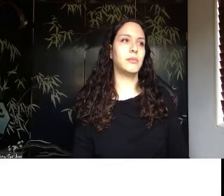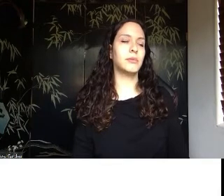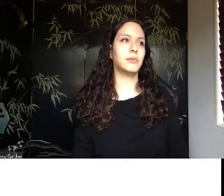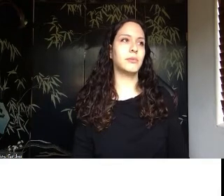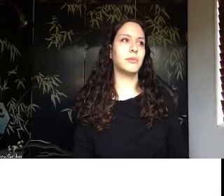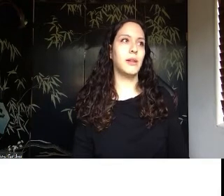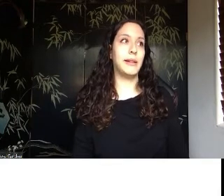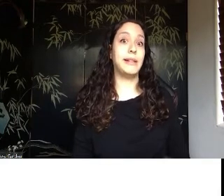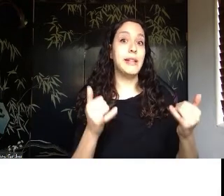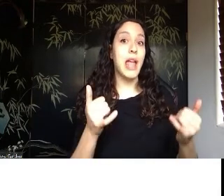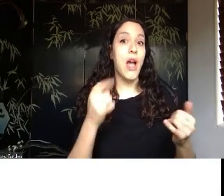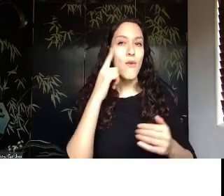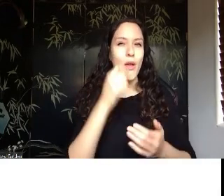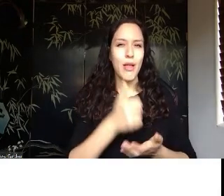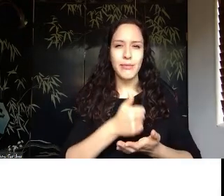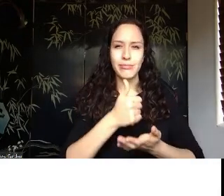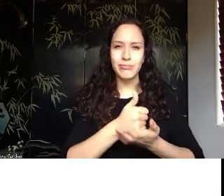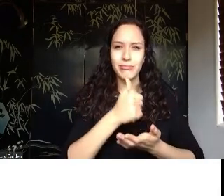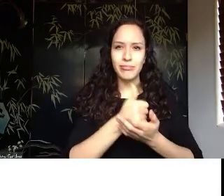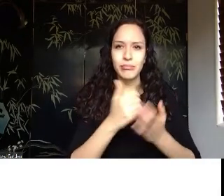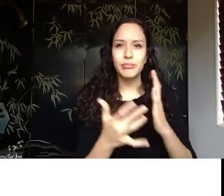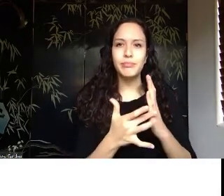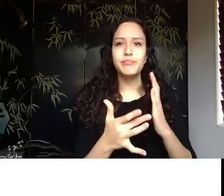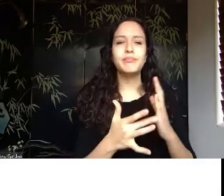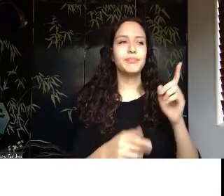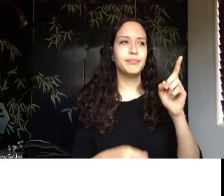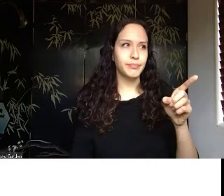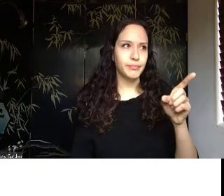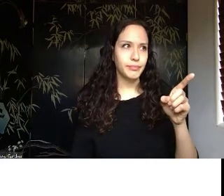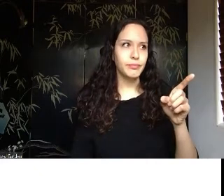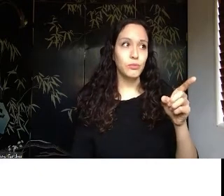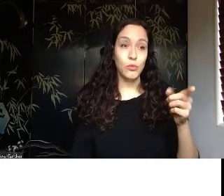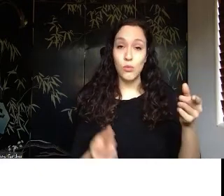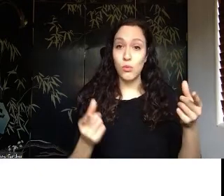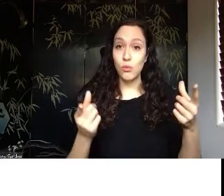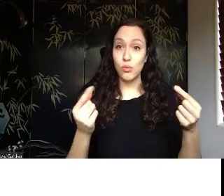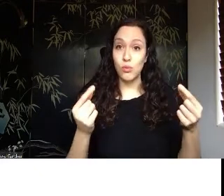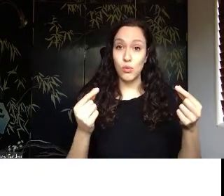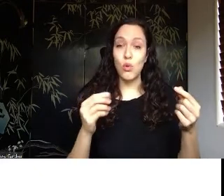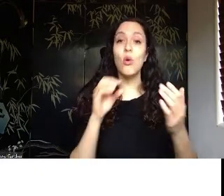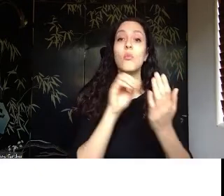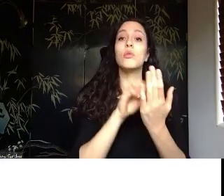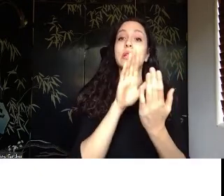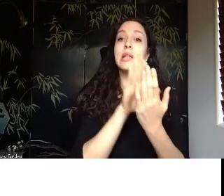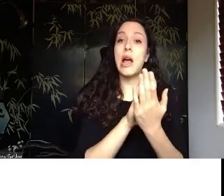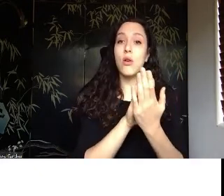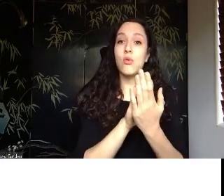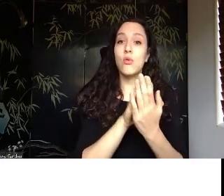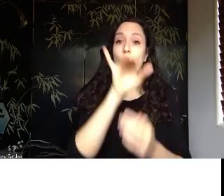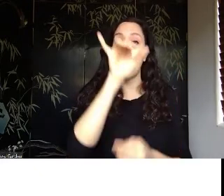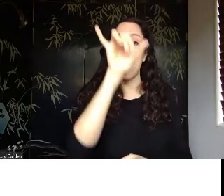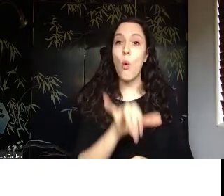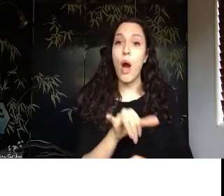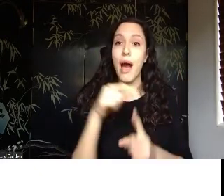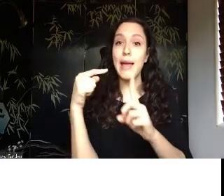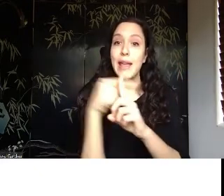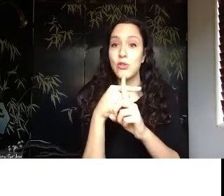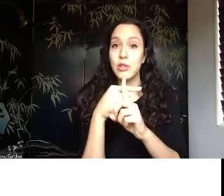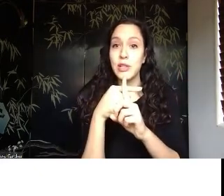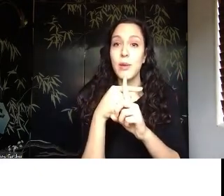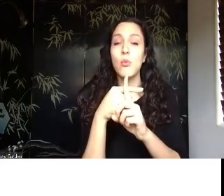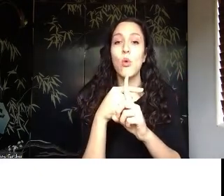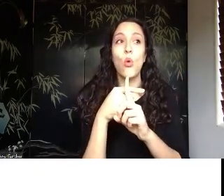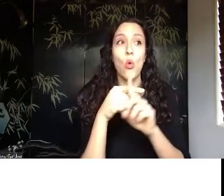So for the trick, what you're going to want to do is plot the y-intercept automatically. So look for